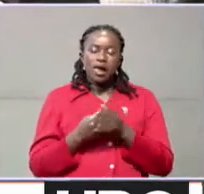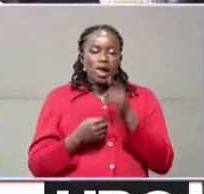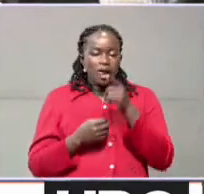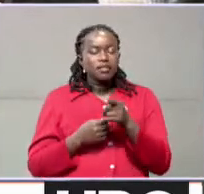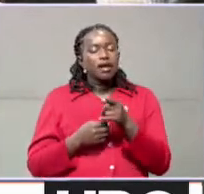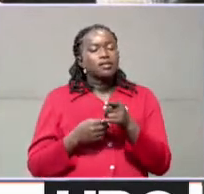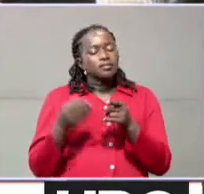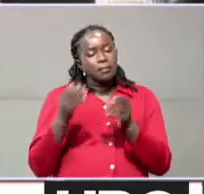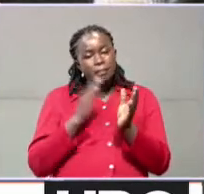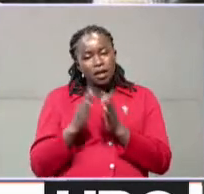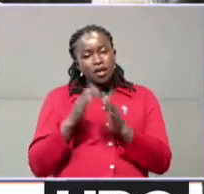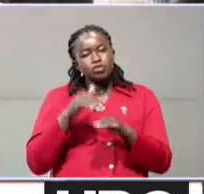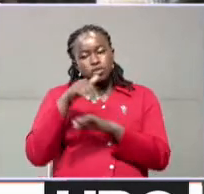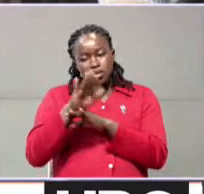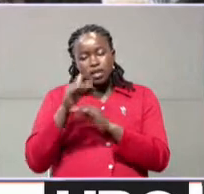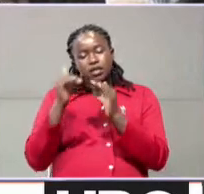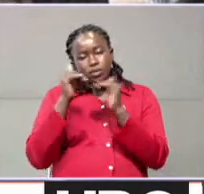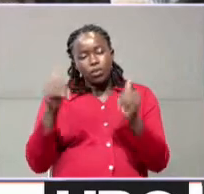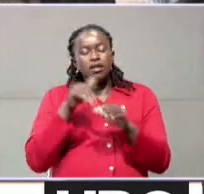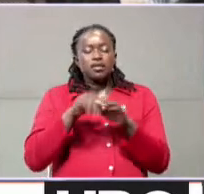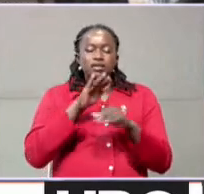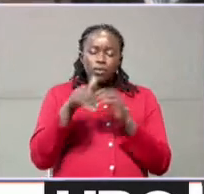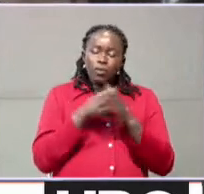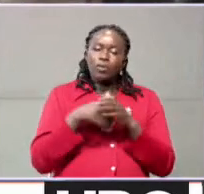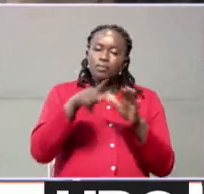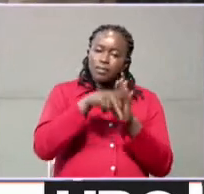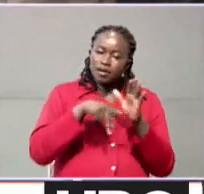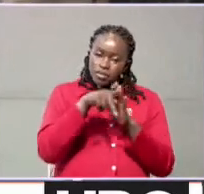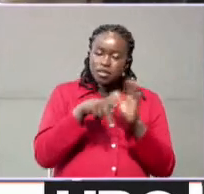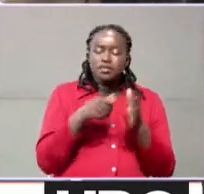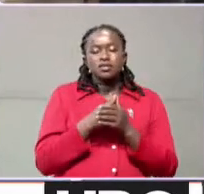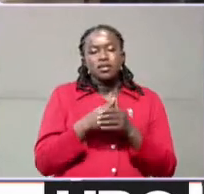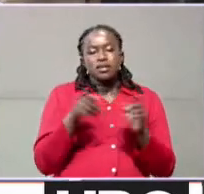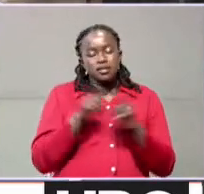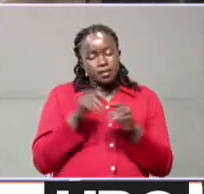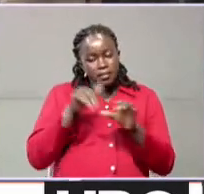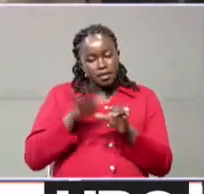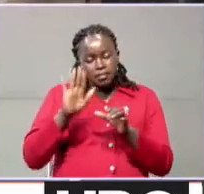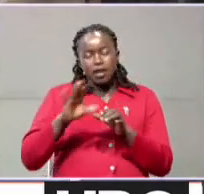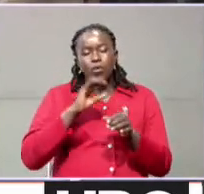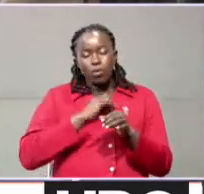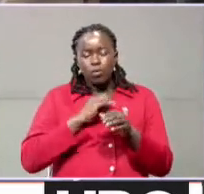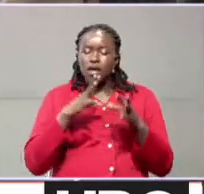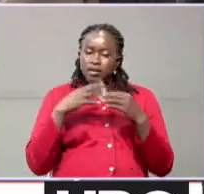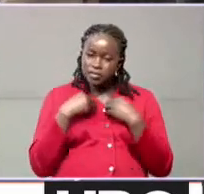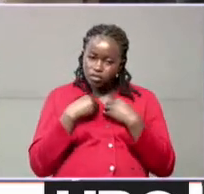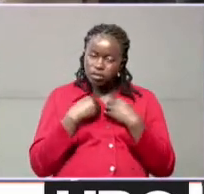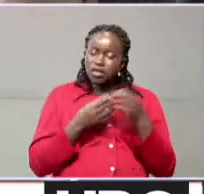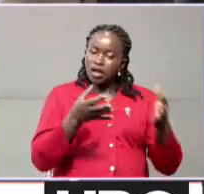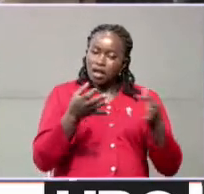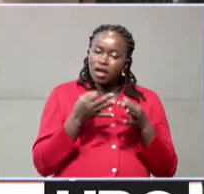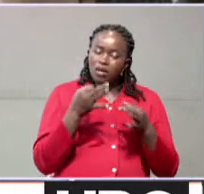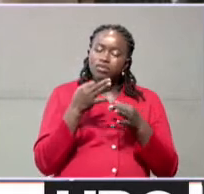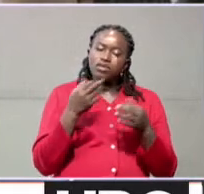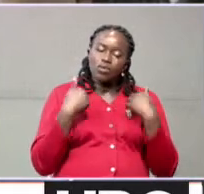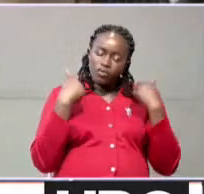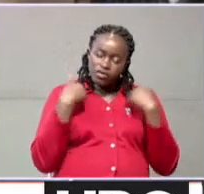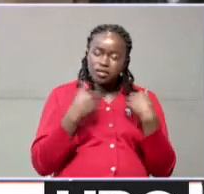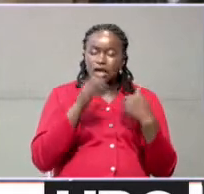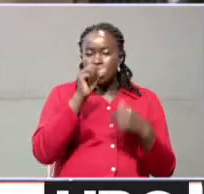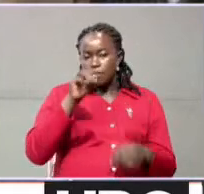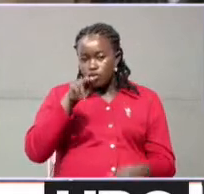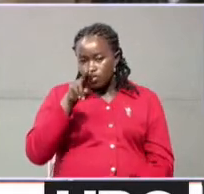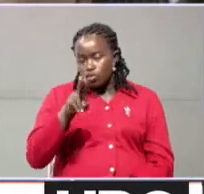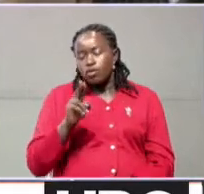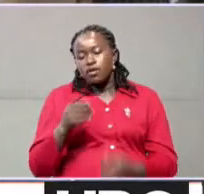be disbursed equally across all the parishes and in his own admission the accounting officer amuro informed the